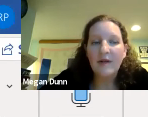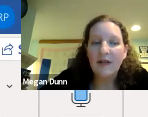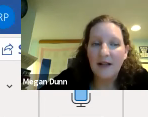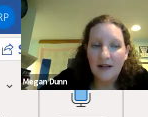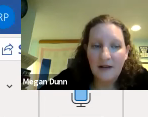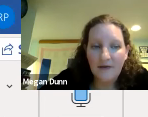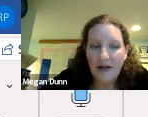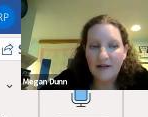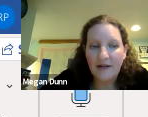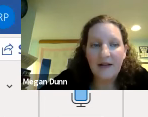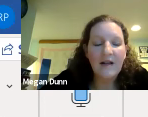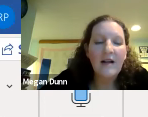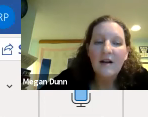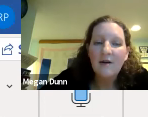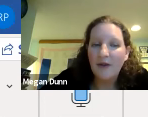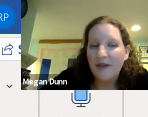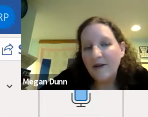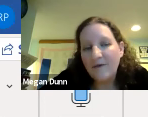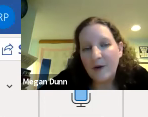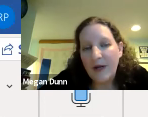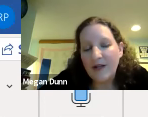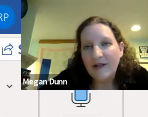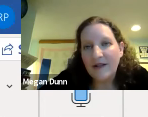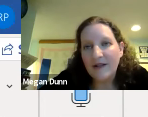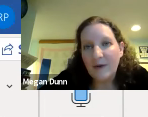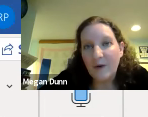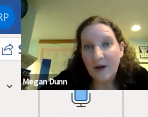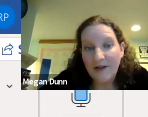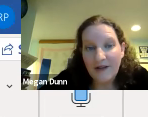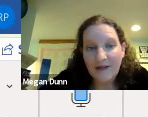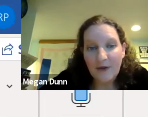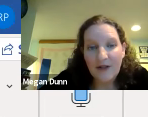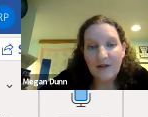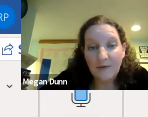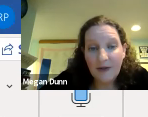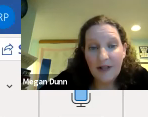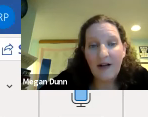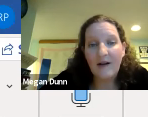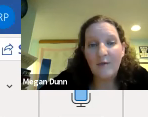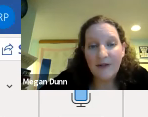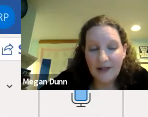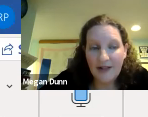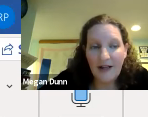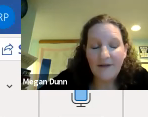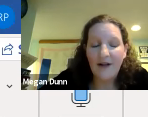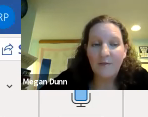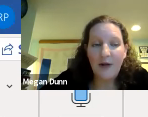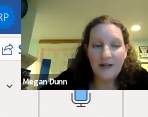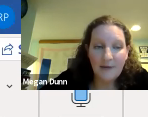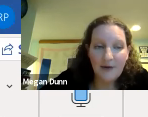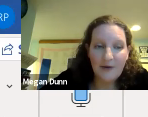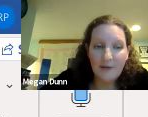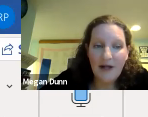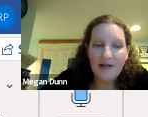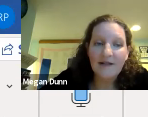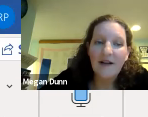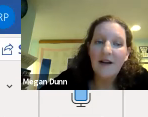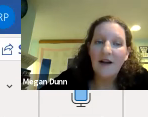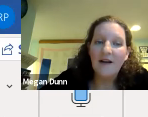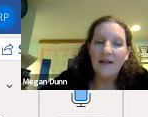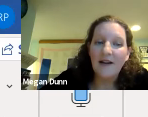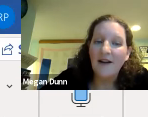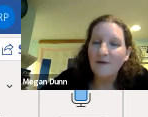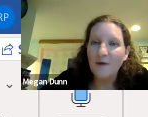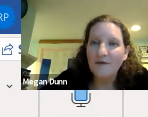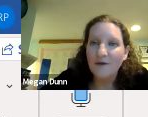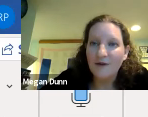get an appointment and get their vaccine. We thank you for your patience as we work on this, which is hopefully a once in a lifetime pandemic response.